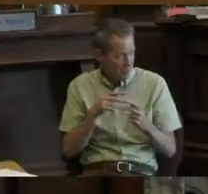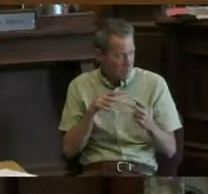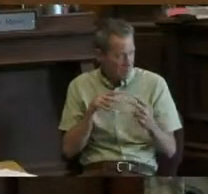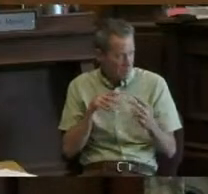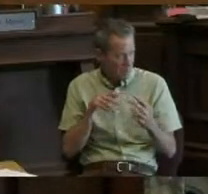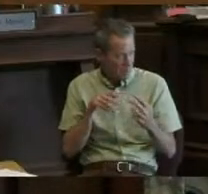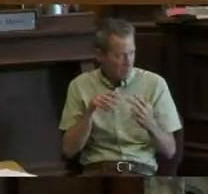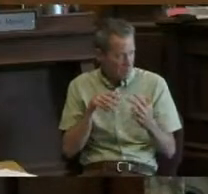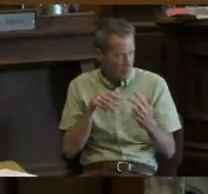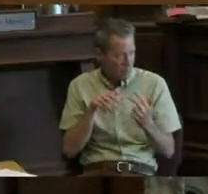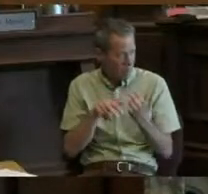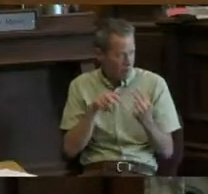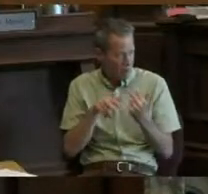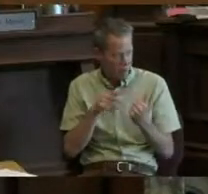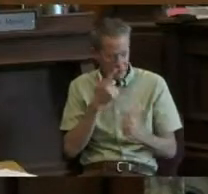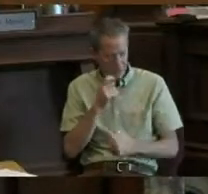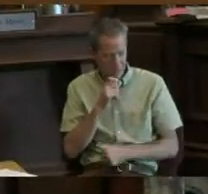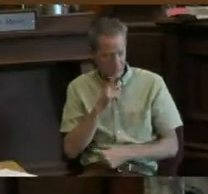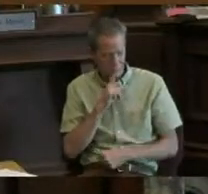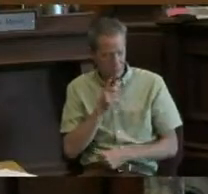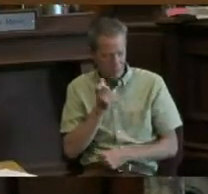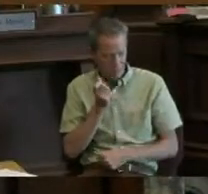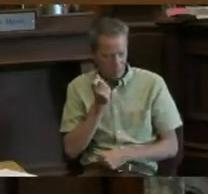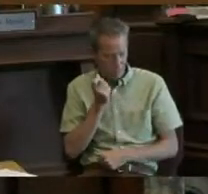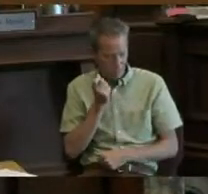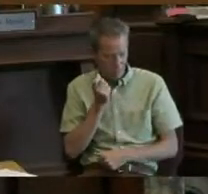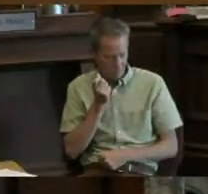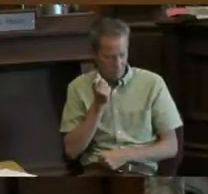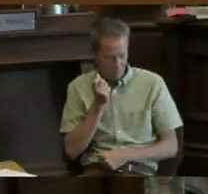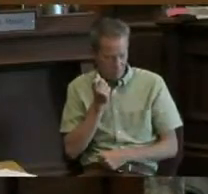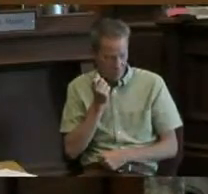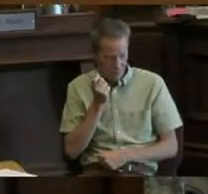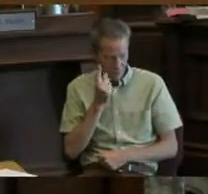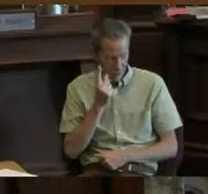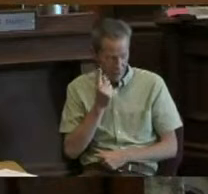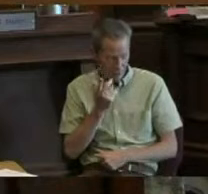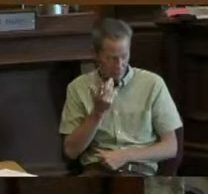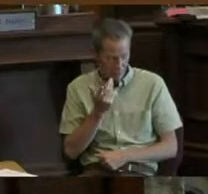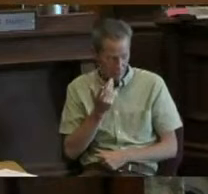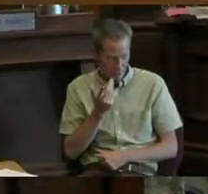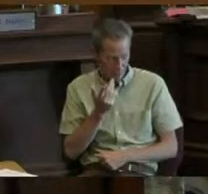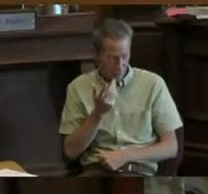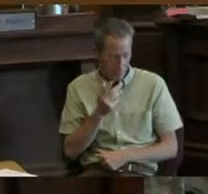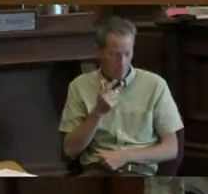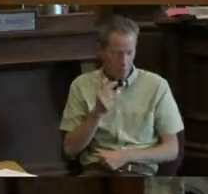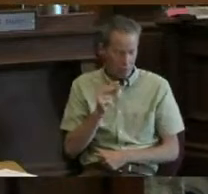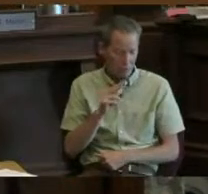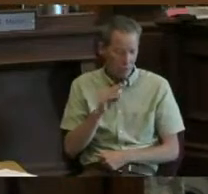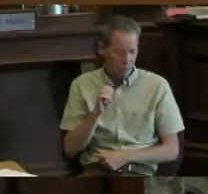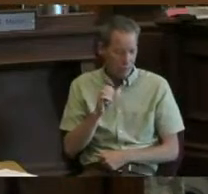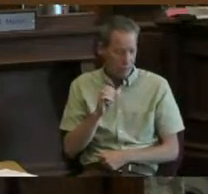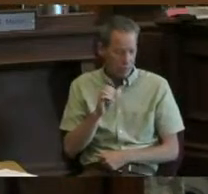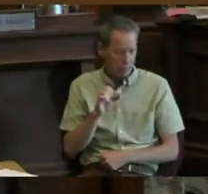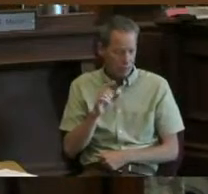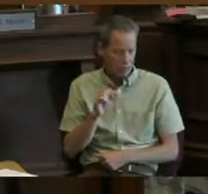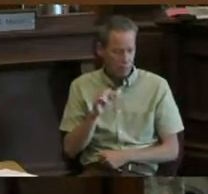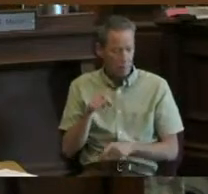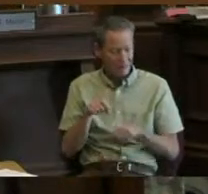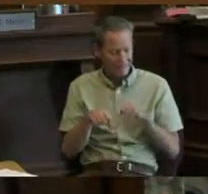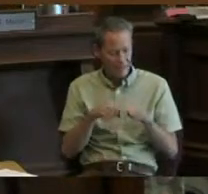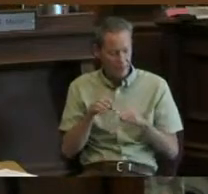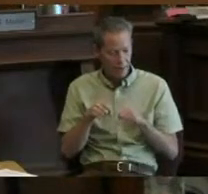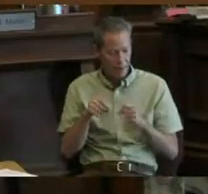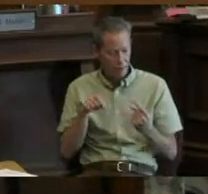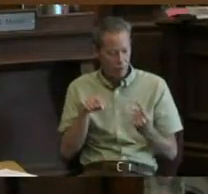Because I'm really not getting this on Jefferson. Yeah, so no, on Genesee Street, it's going to be a cycle track that's